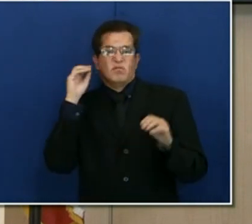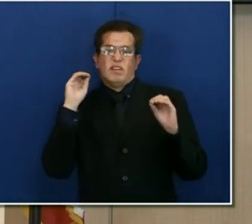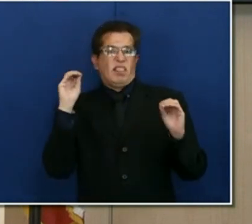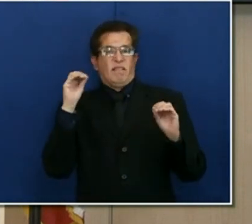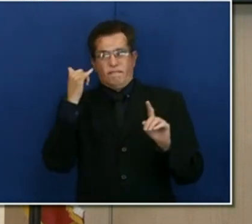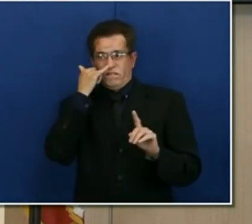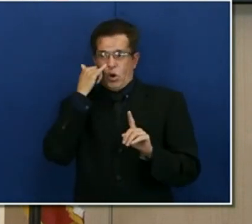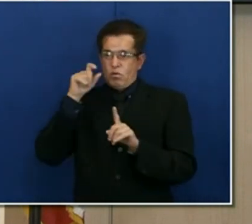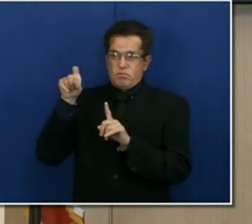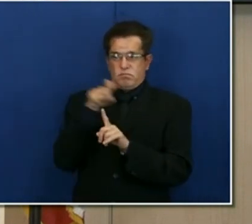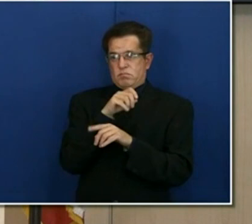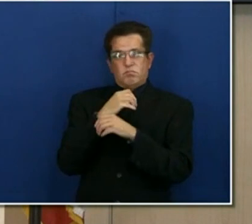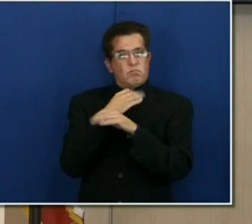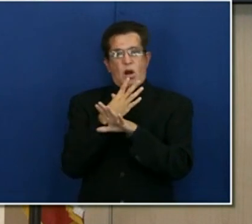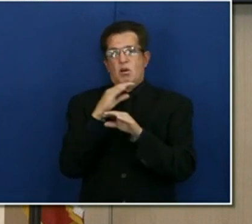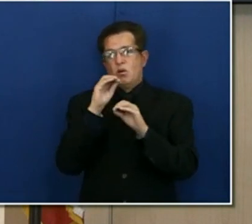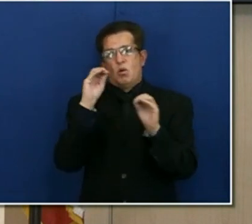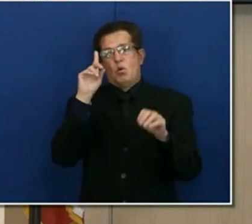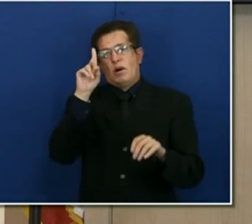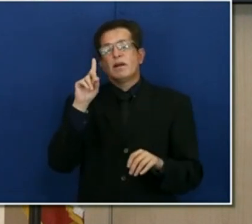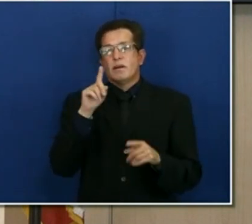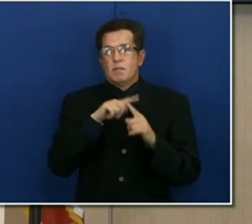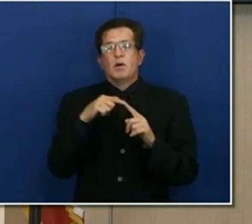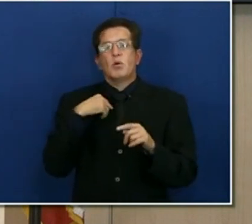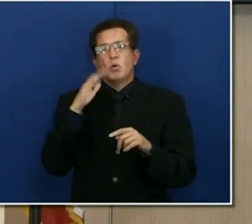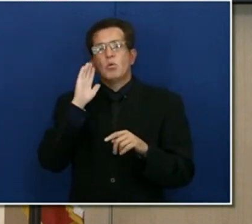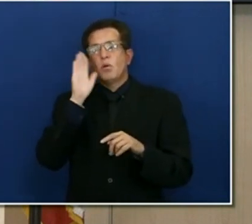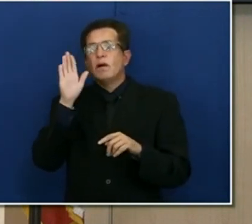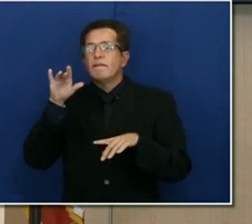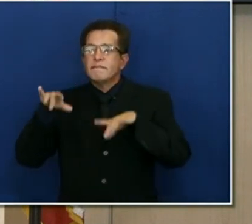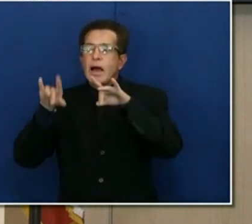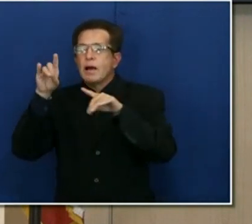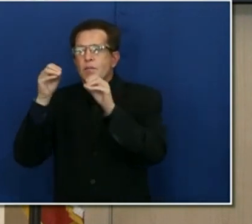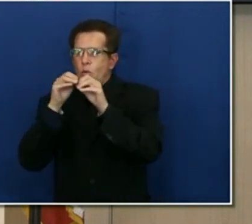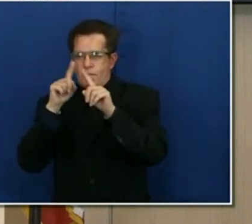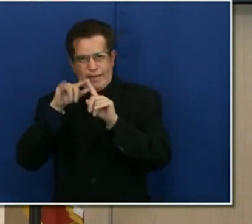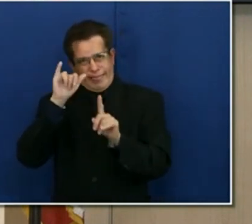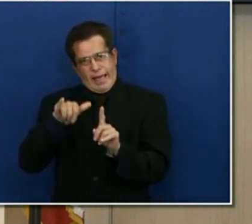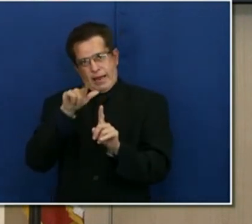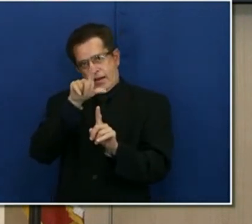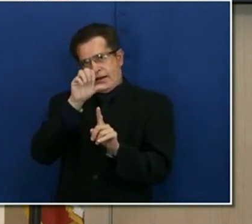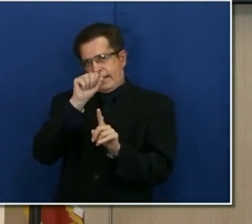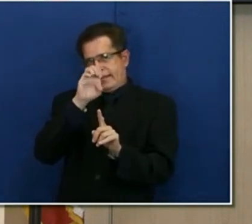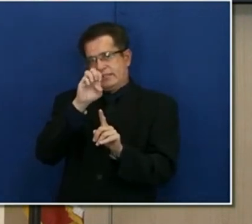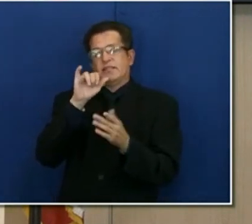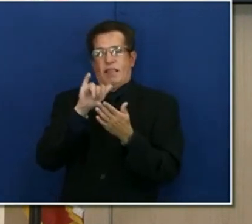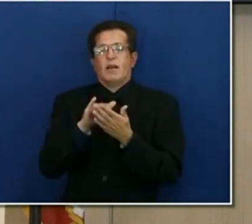hotline. So in that case, we may do some following up, but that's where we are with that particular case. Thank you.